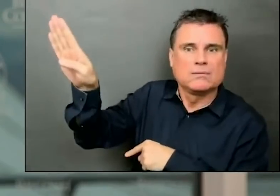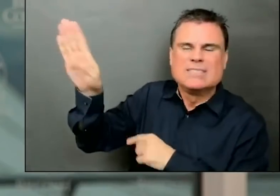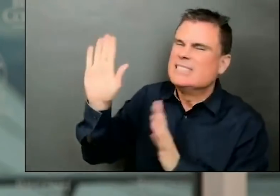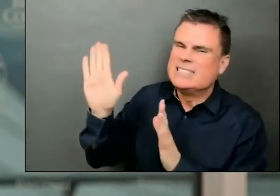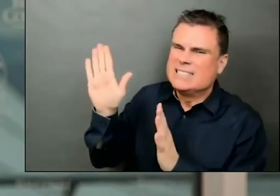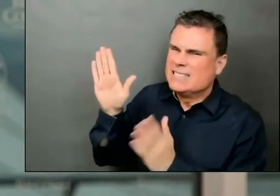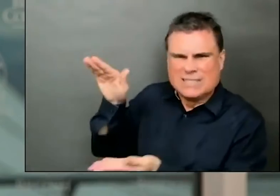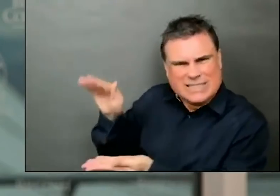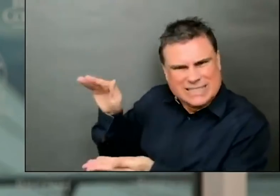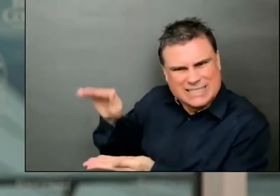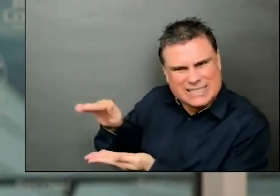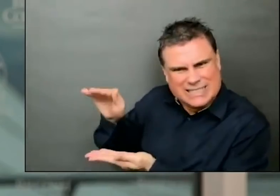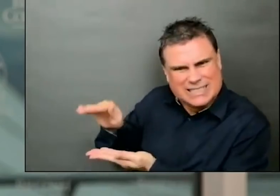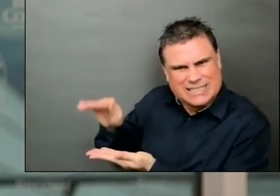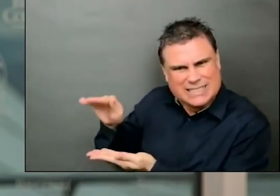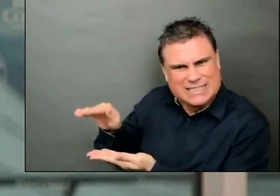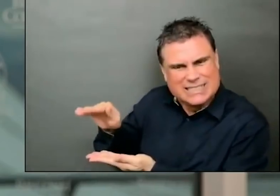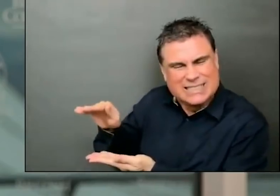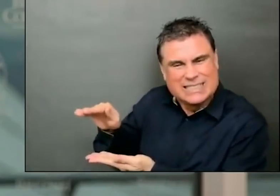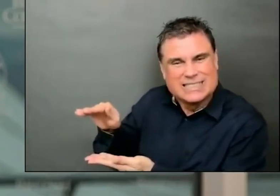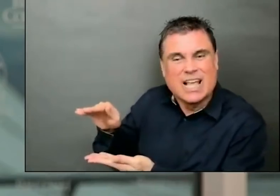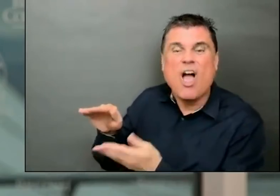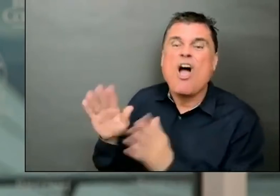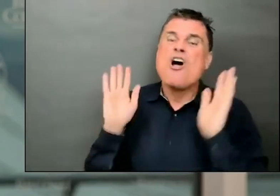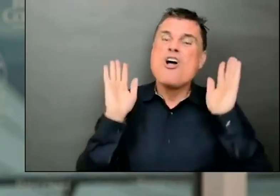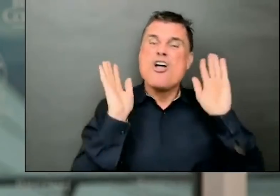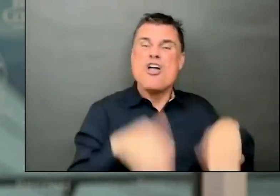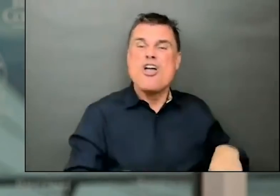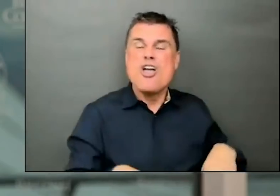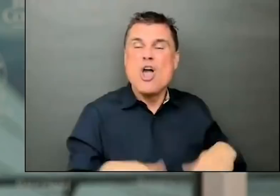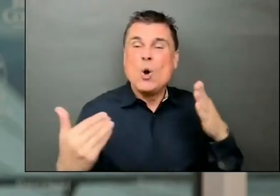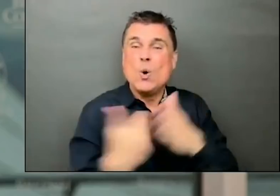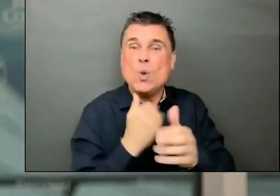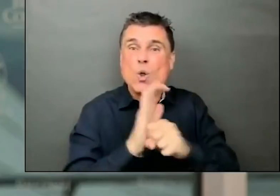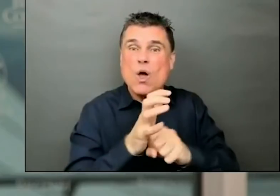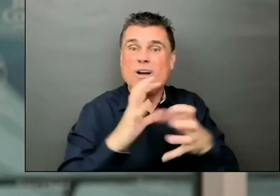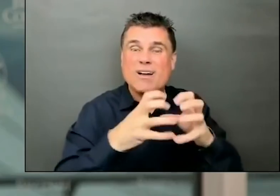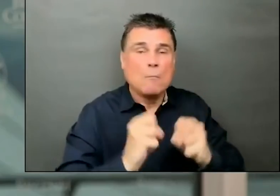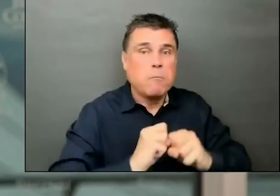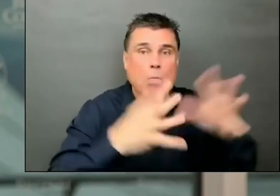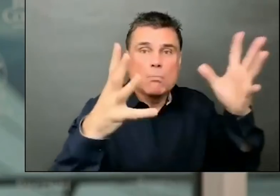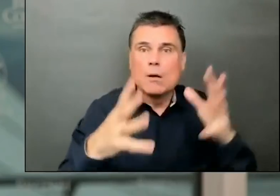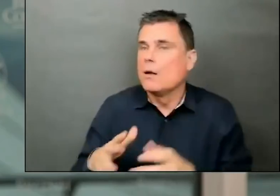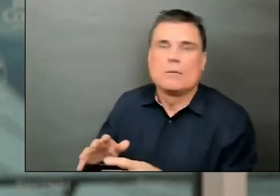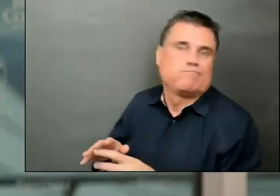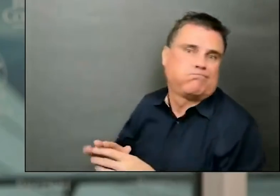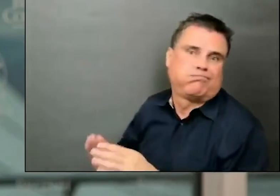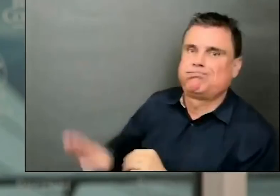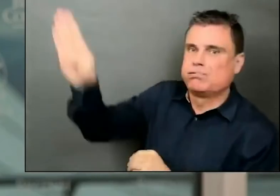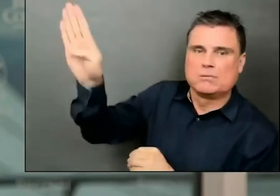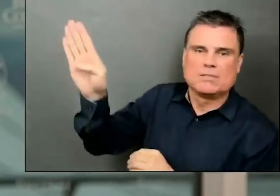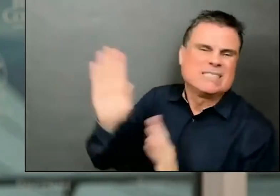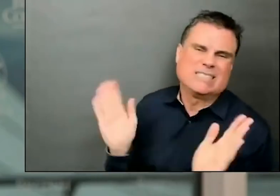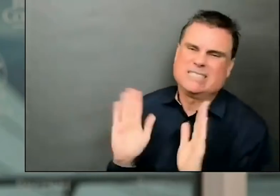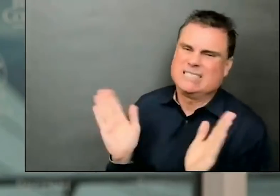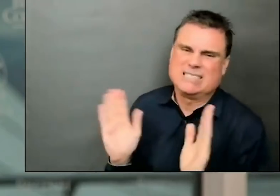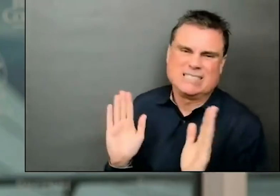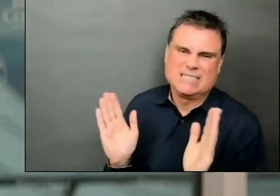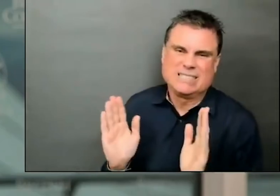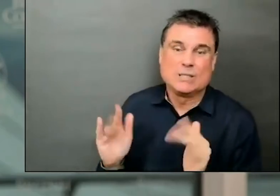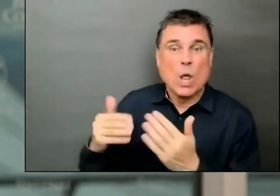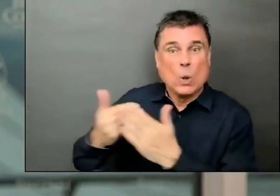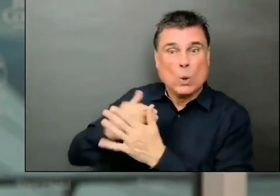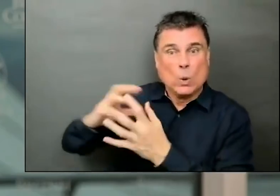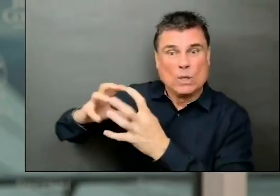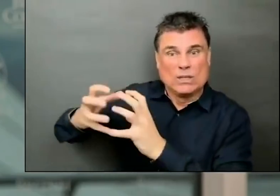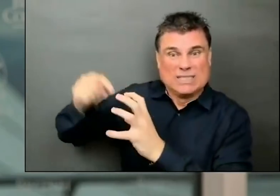work, especially with that increasing information we have about these more transmissible variants.